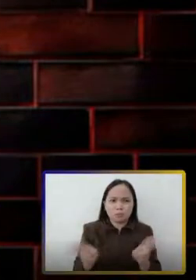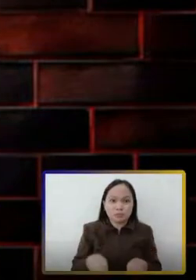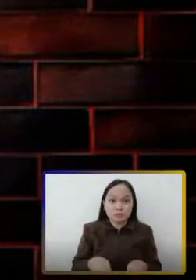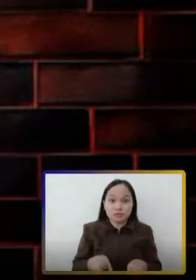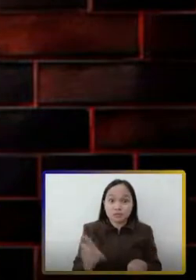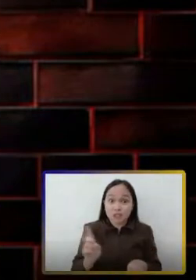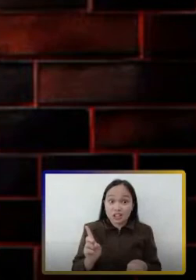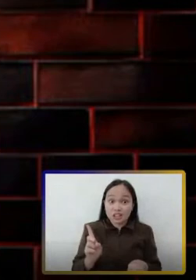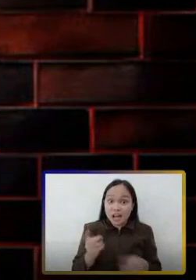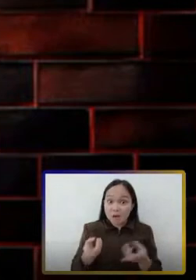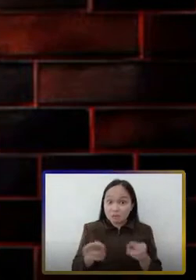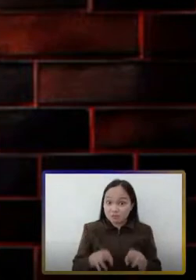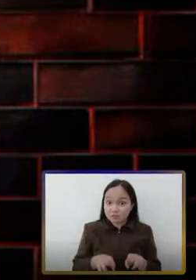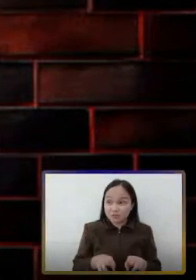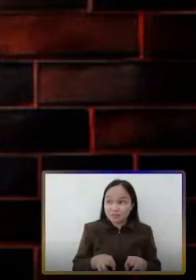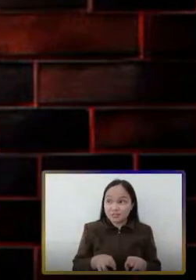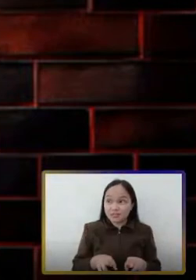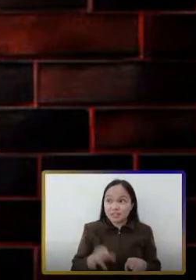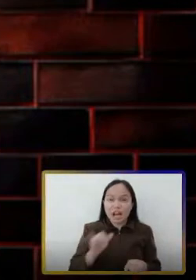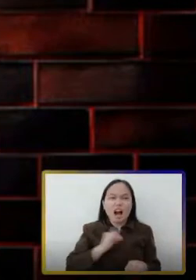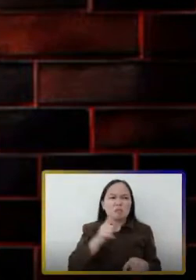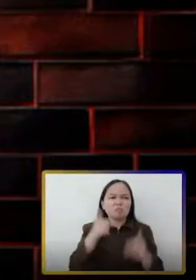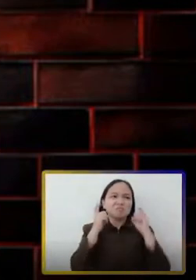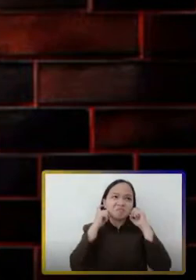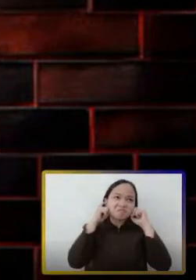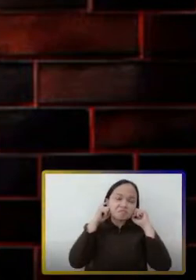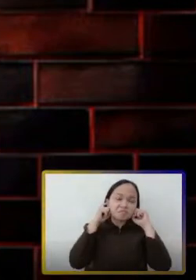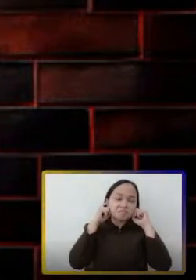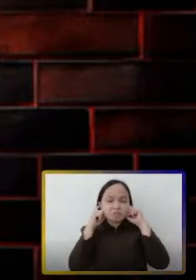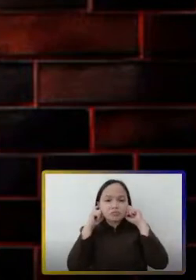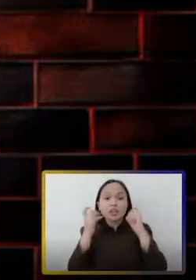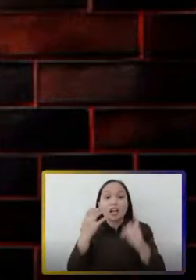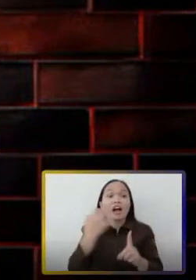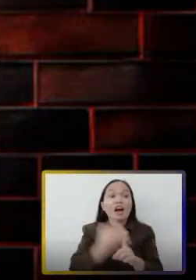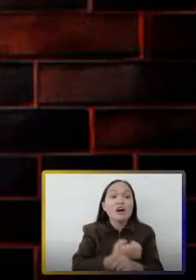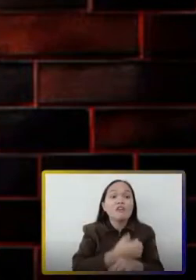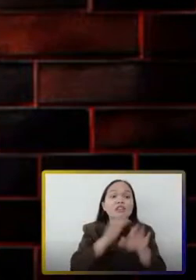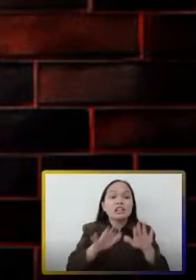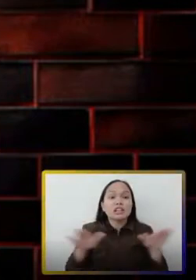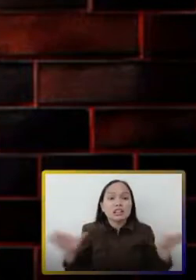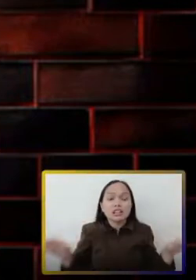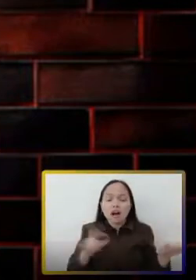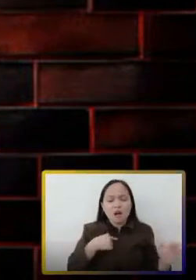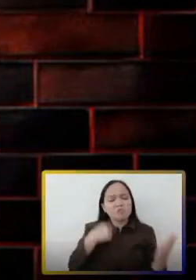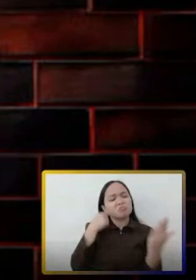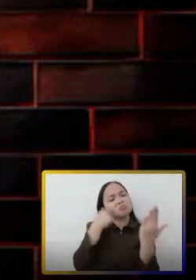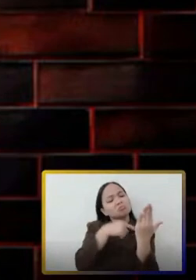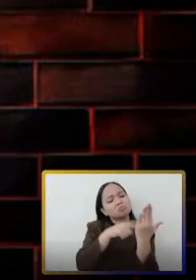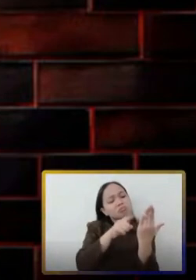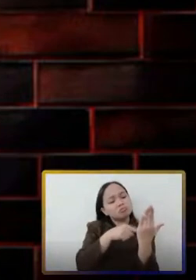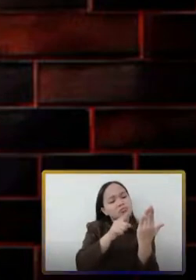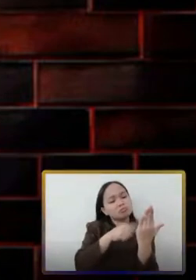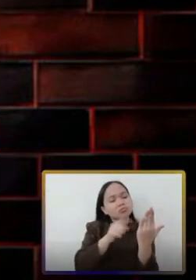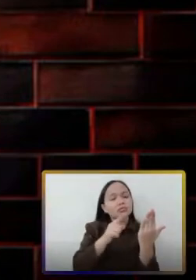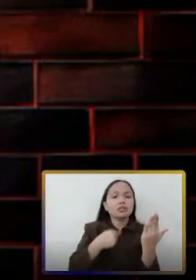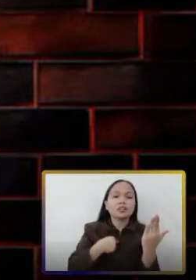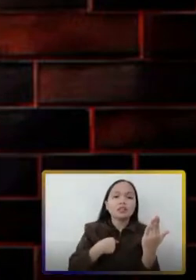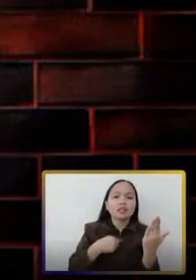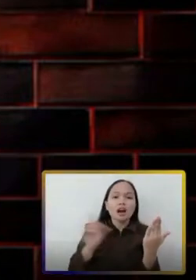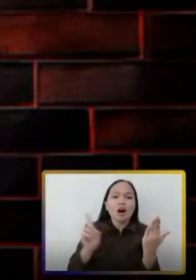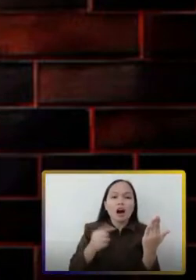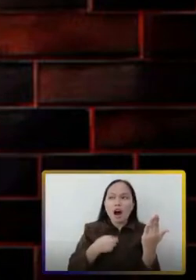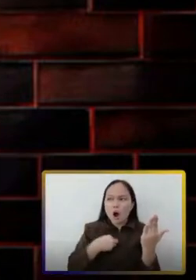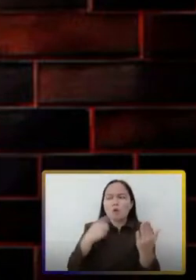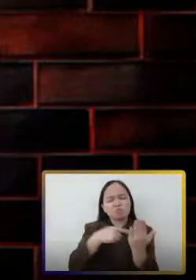Well, turns out, how my AirPods in? Virtually every kid was looking at my phone. Was on a device. I was on